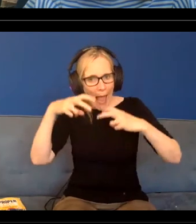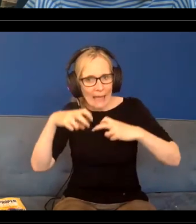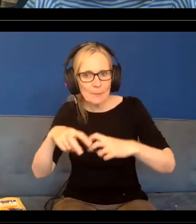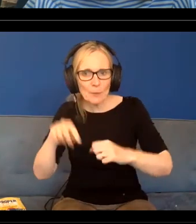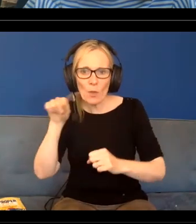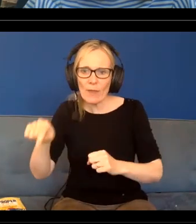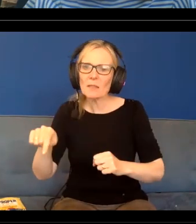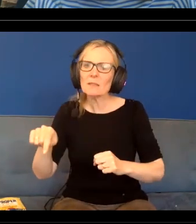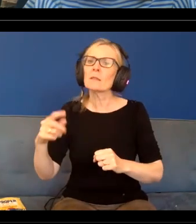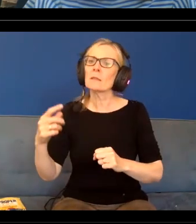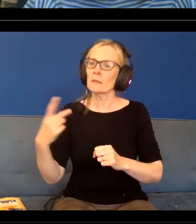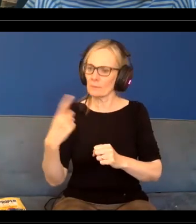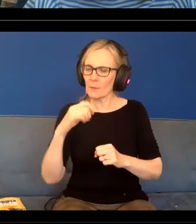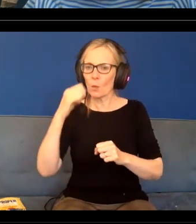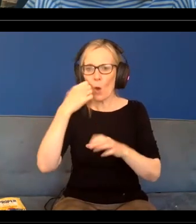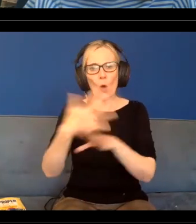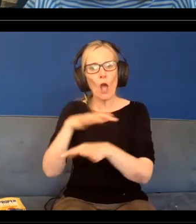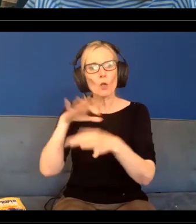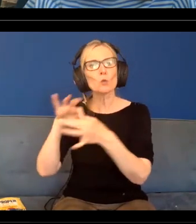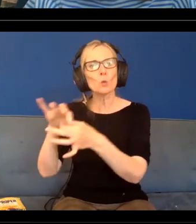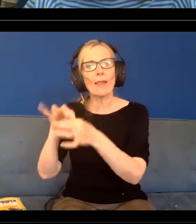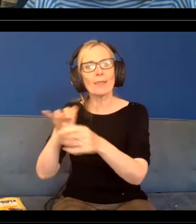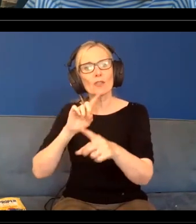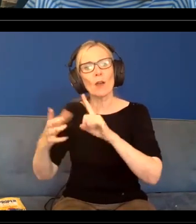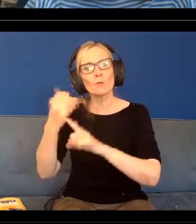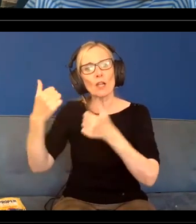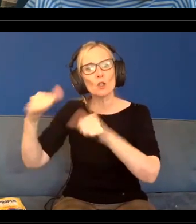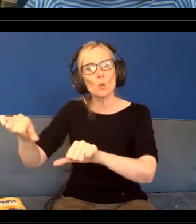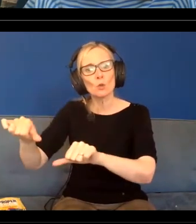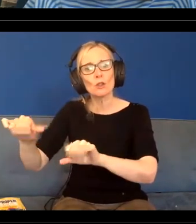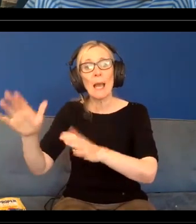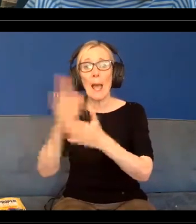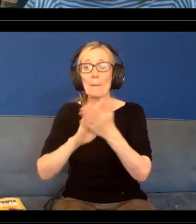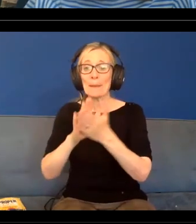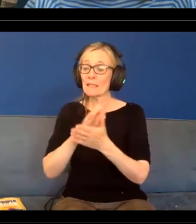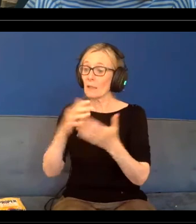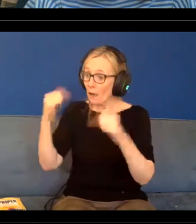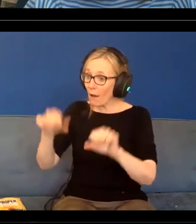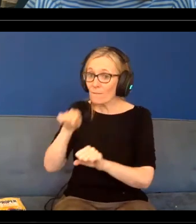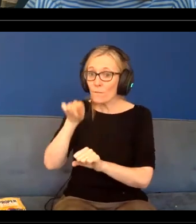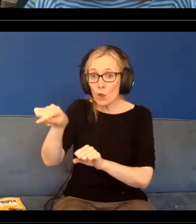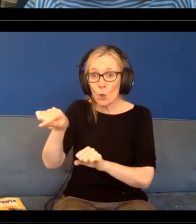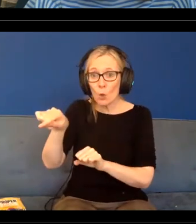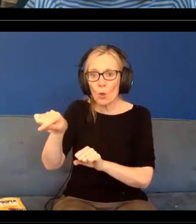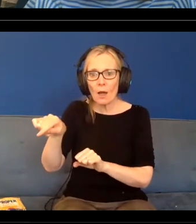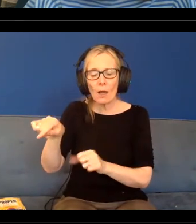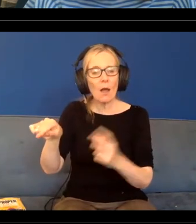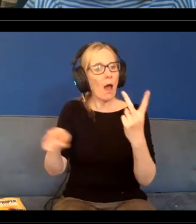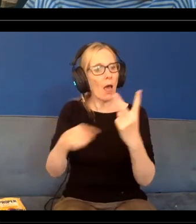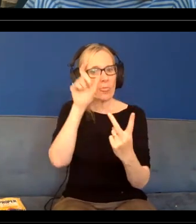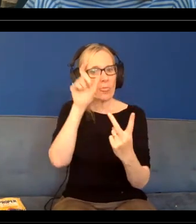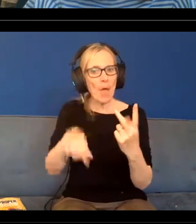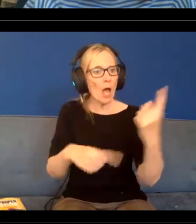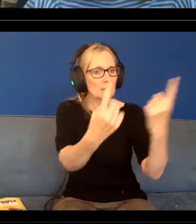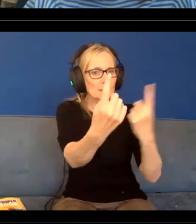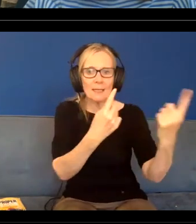work on it together, because if we can find a solution for you, then the next person who comes along and asks that same thing, we can find